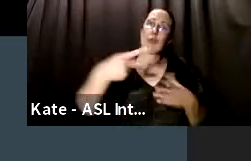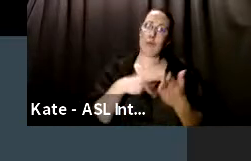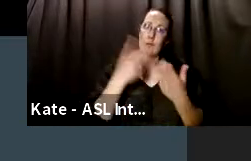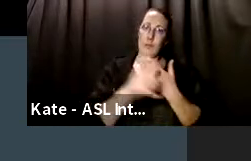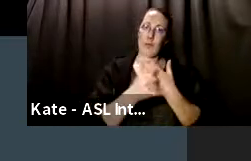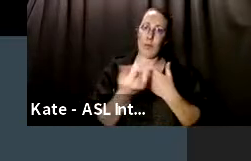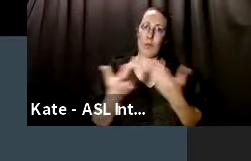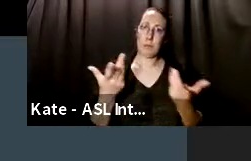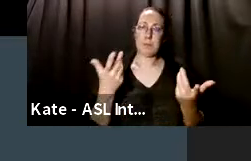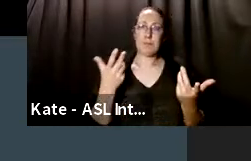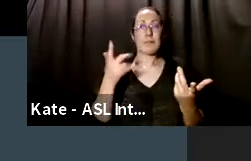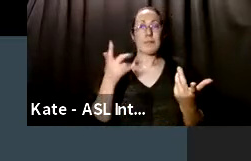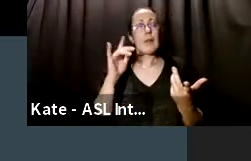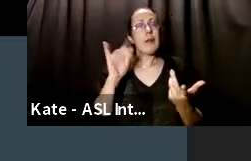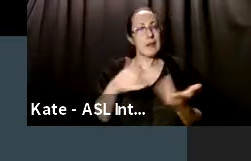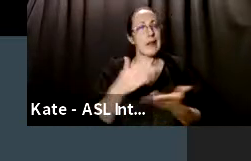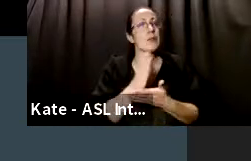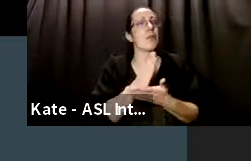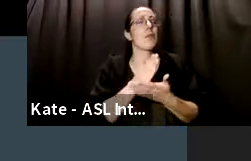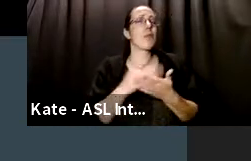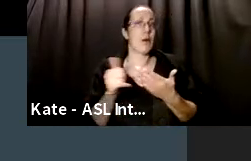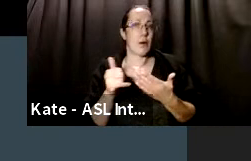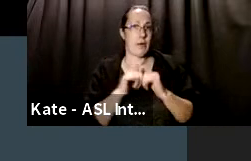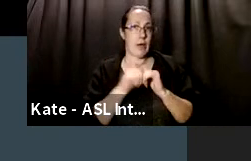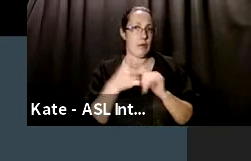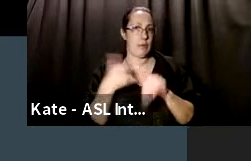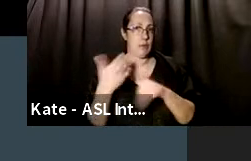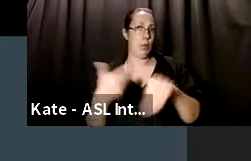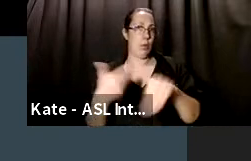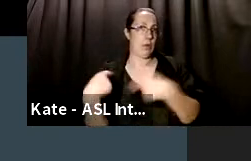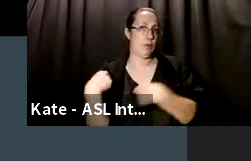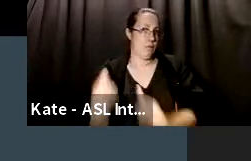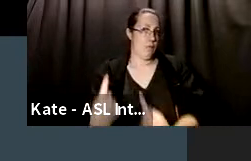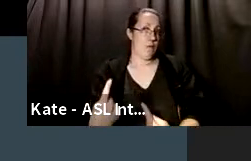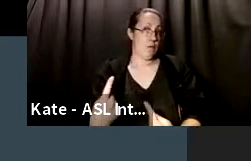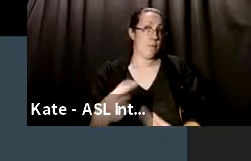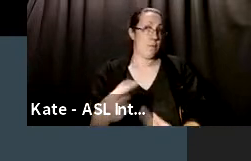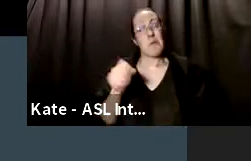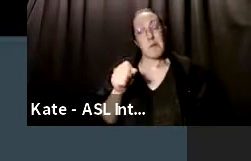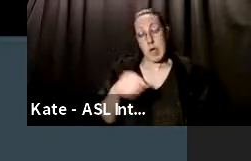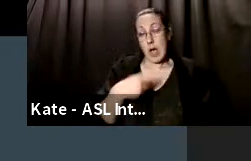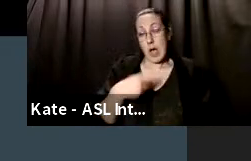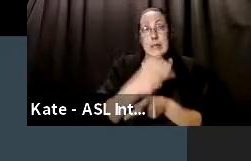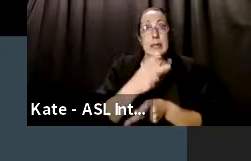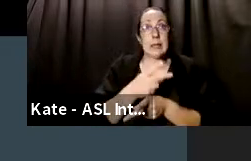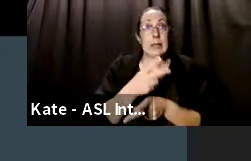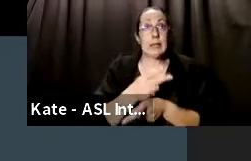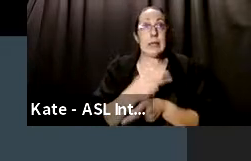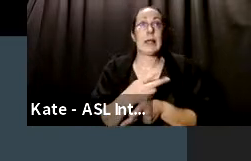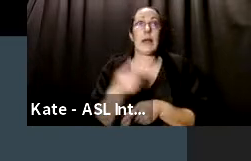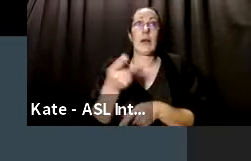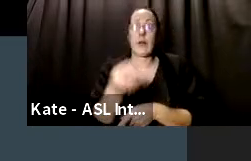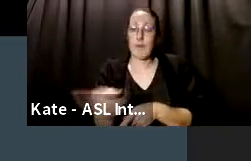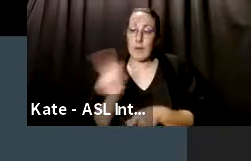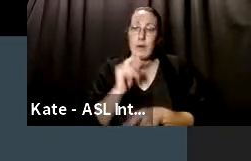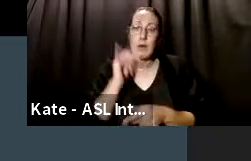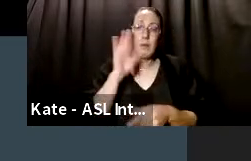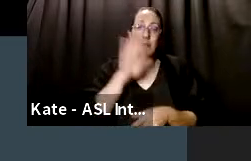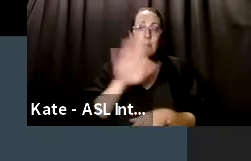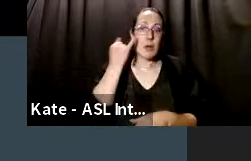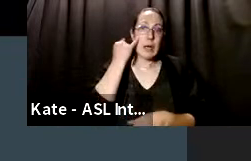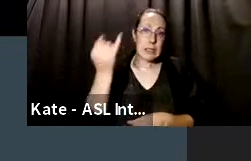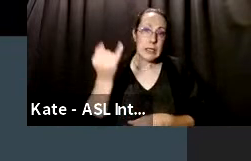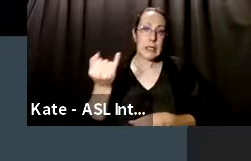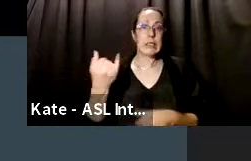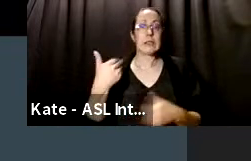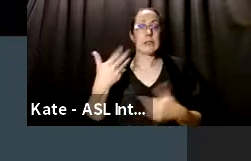of the retention we've had so far. So yeah, taking care of the youth at the table and their ideas during this time and just fostering a deeper